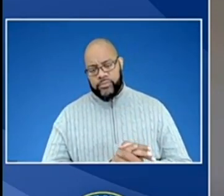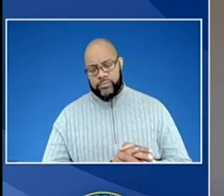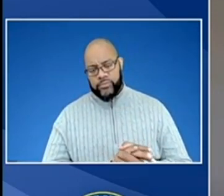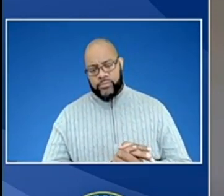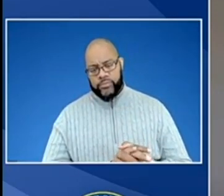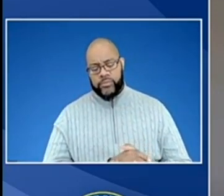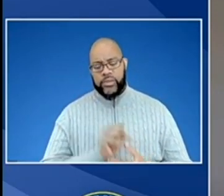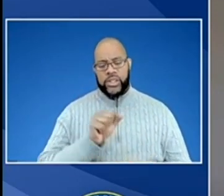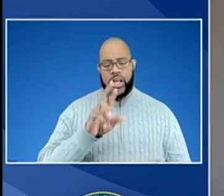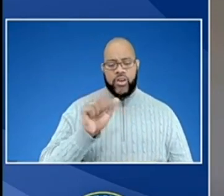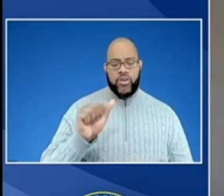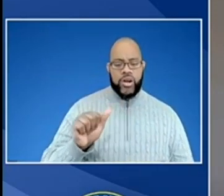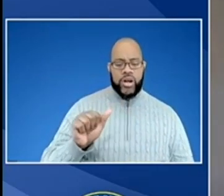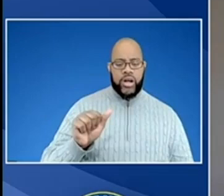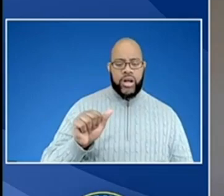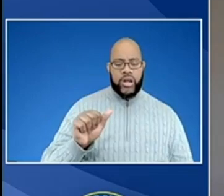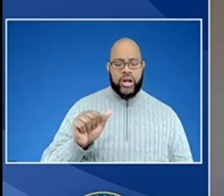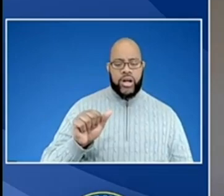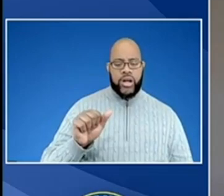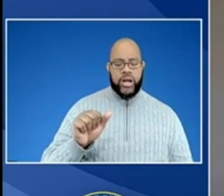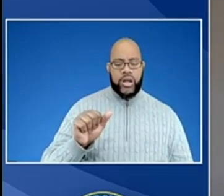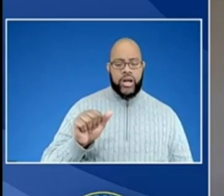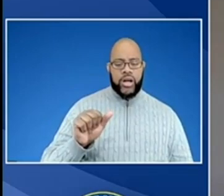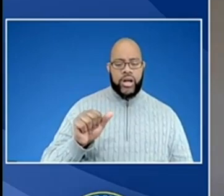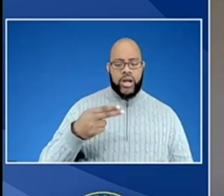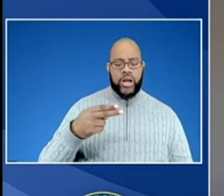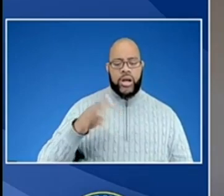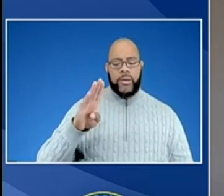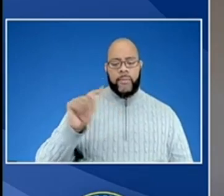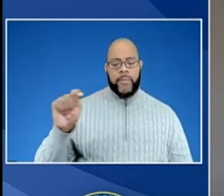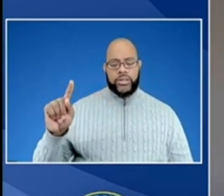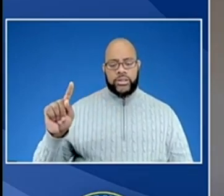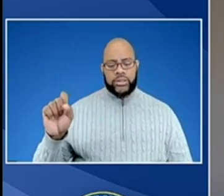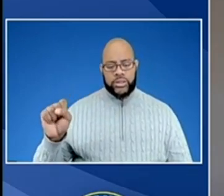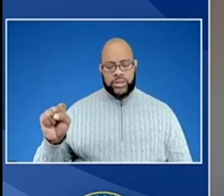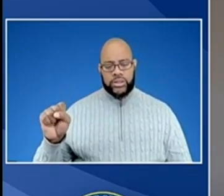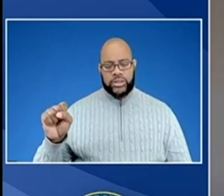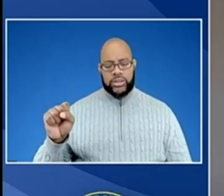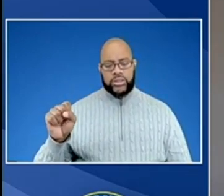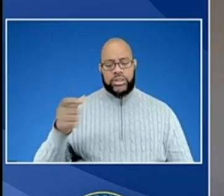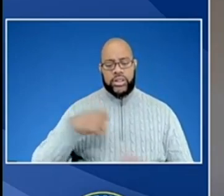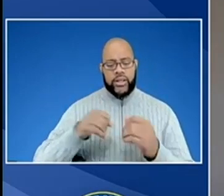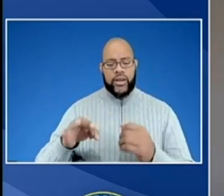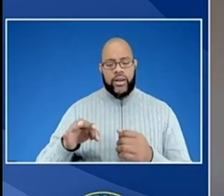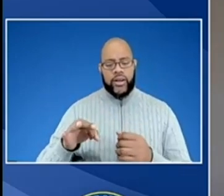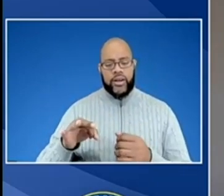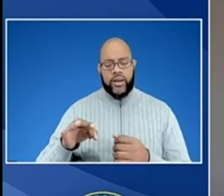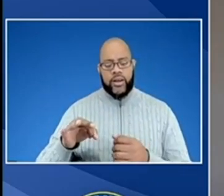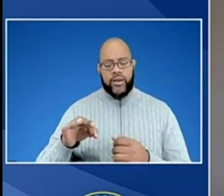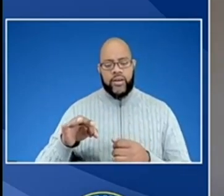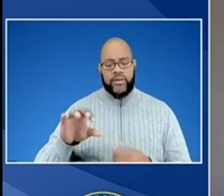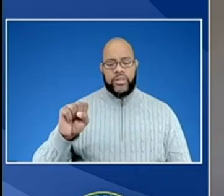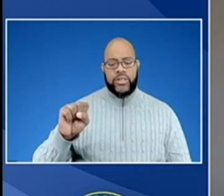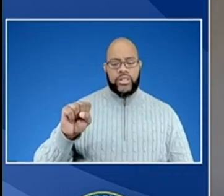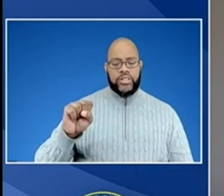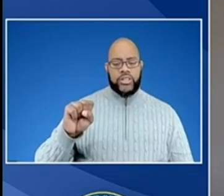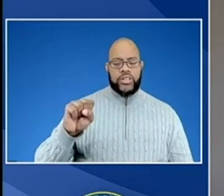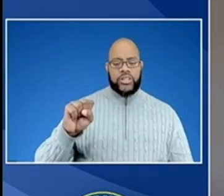Sarah Butta stepped in place of Sherry Gamage for four-year borrowers. So,